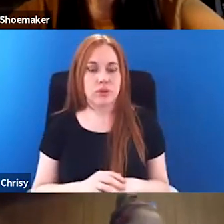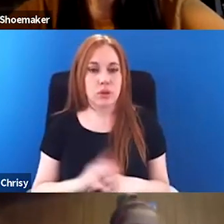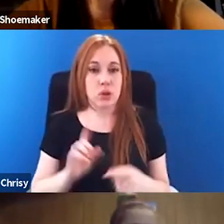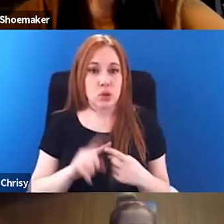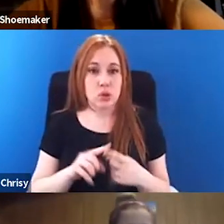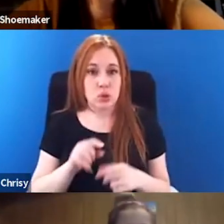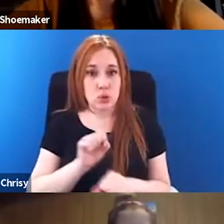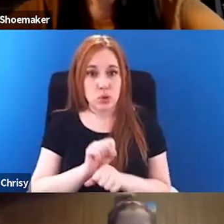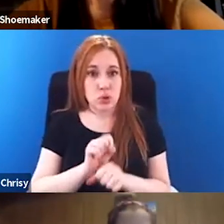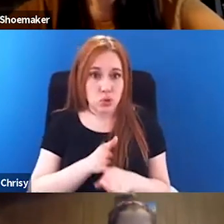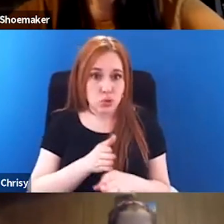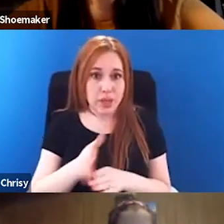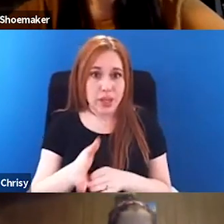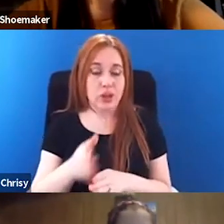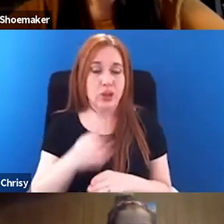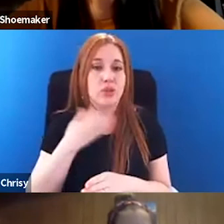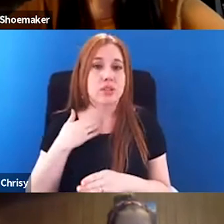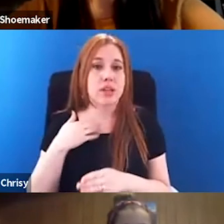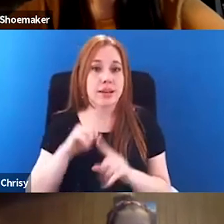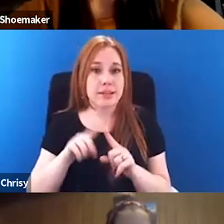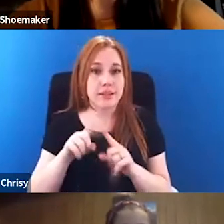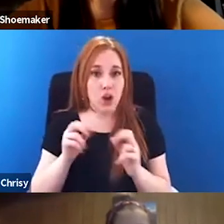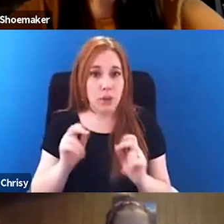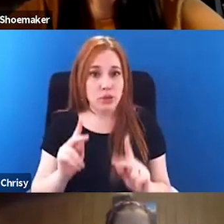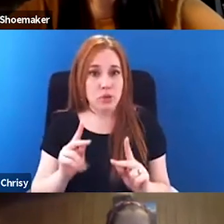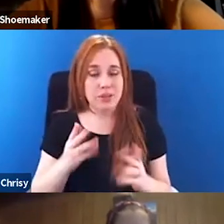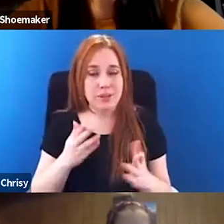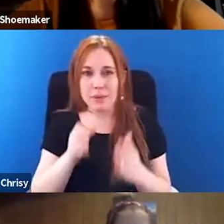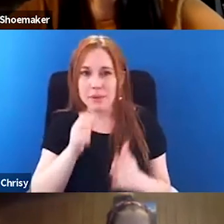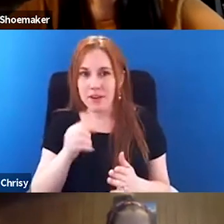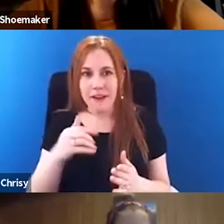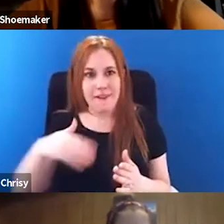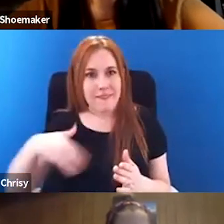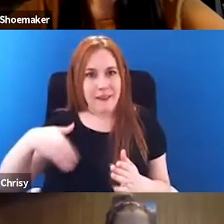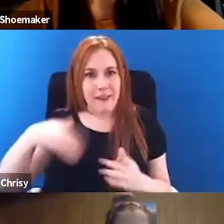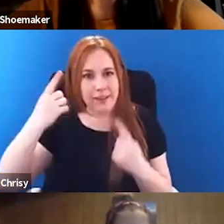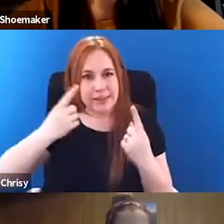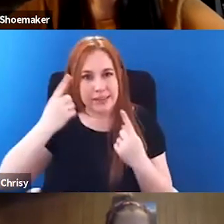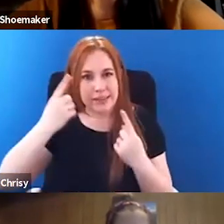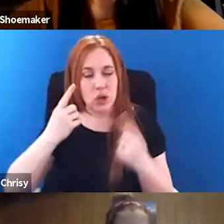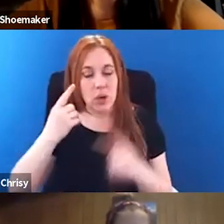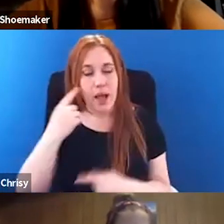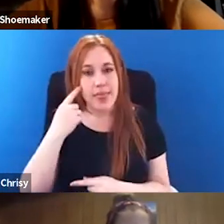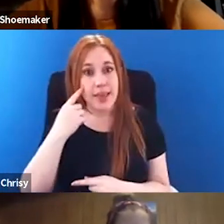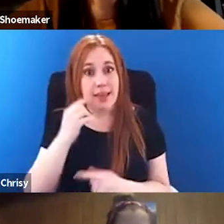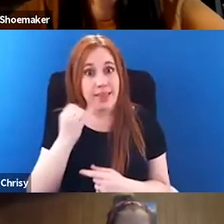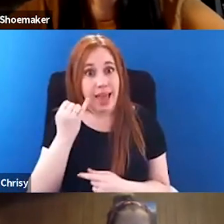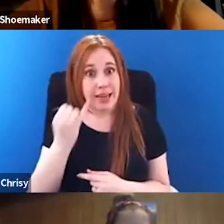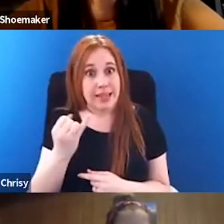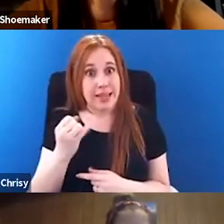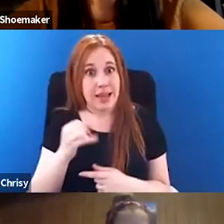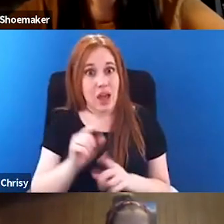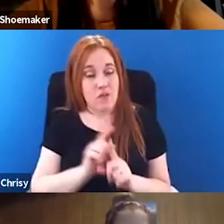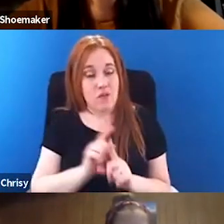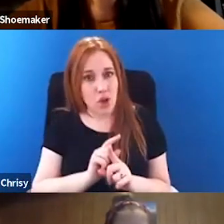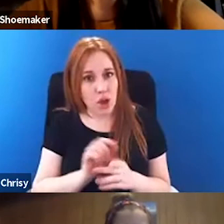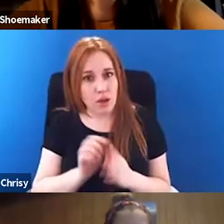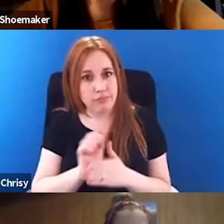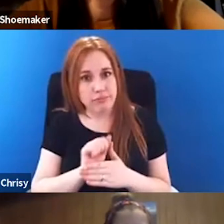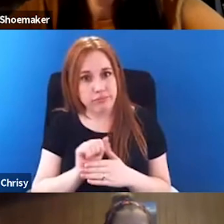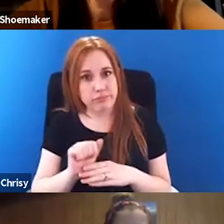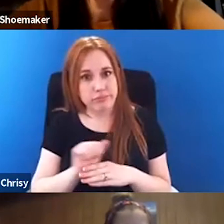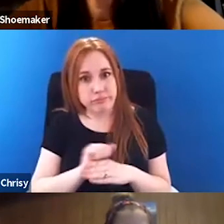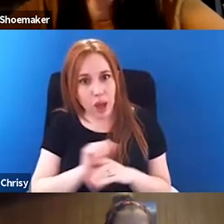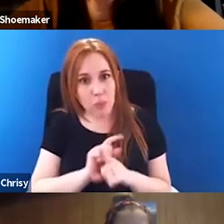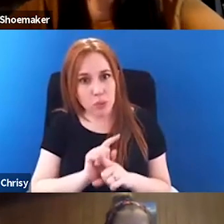careers and peripheral opportunities that they may not have considered. So I think the idea of apprenticeships is absolutely a good one,